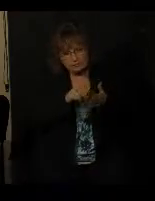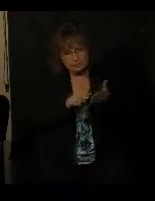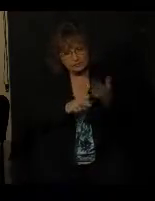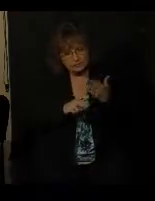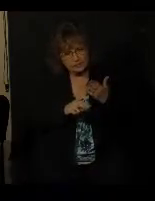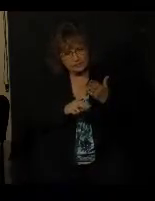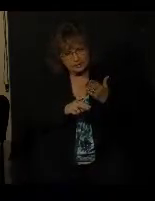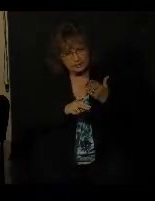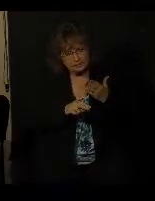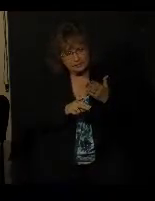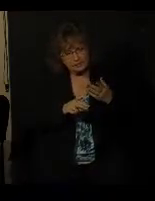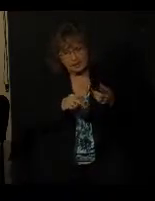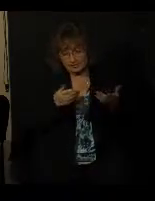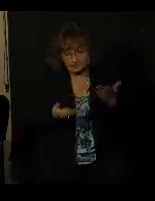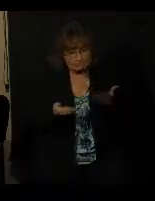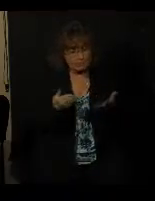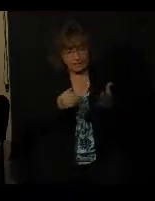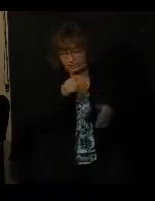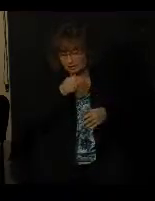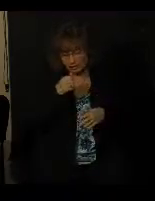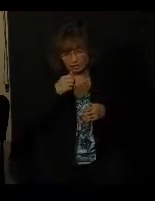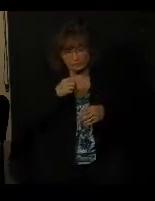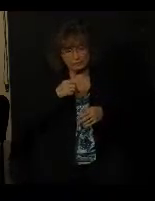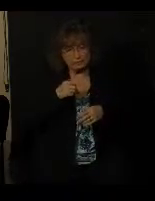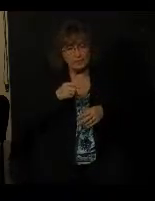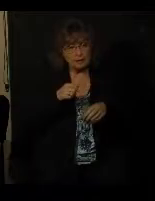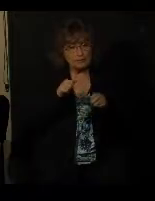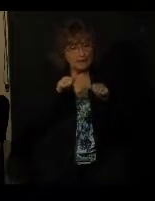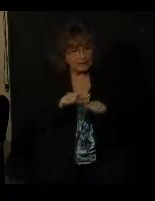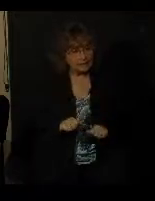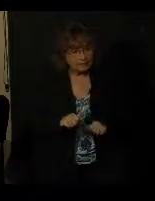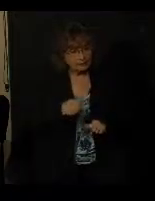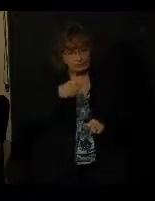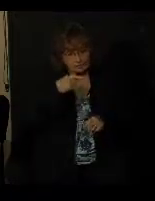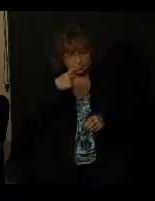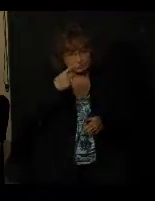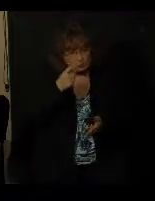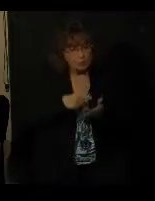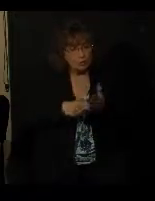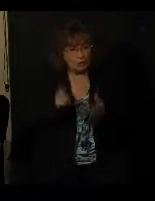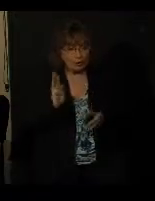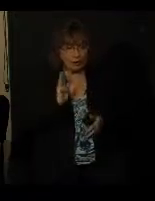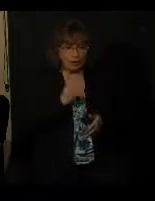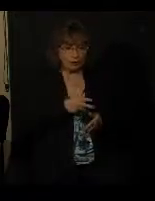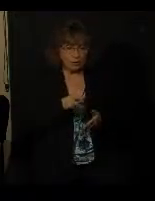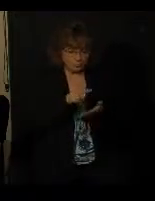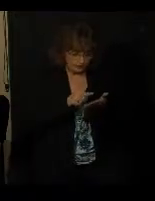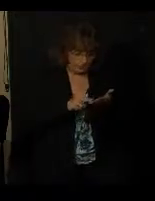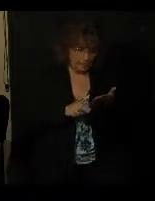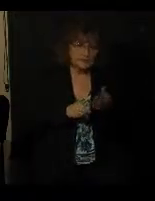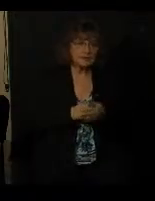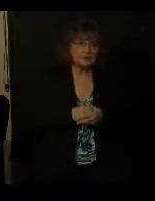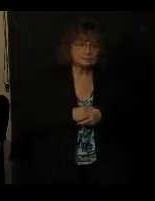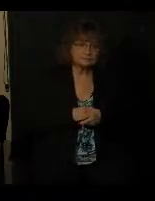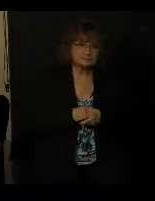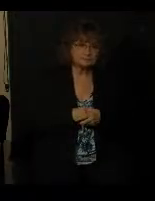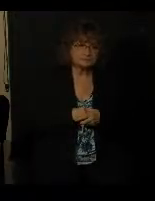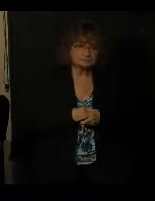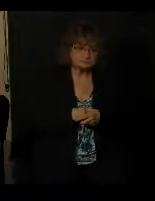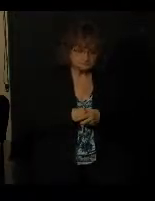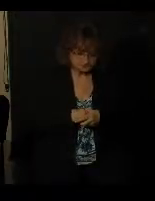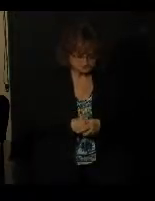read. So I want to challenge us a little bit as we look at these three chapters to maybe just take a little different perspective for a